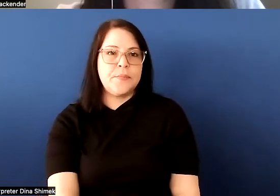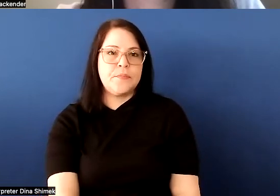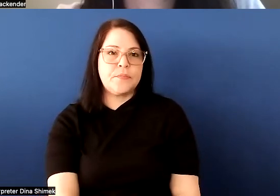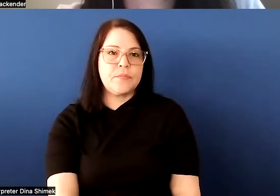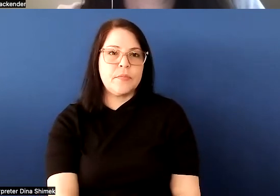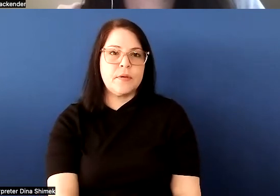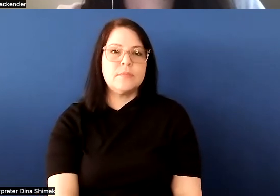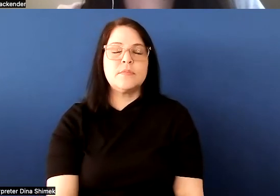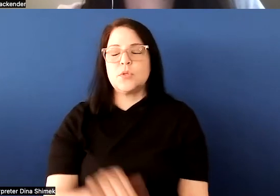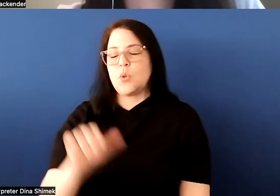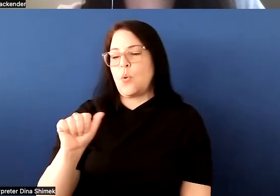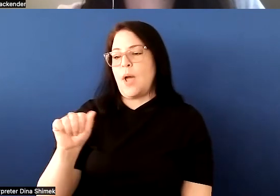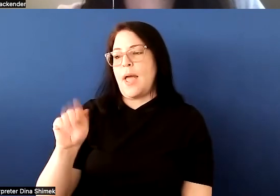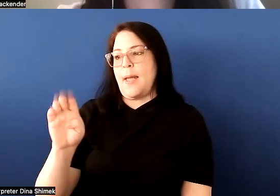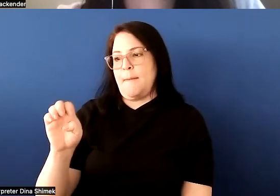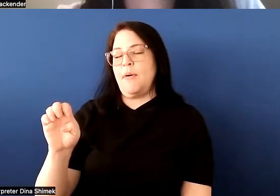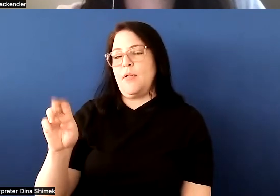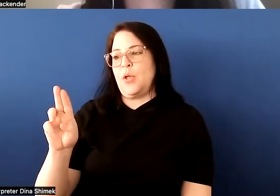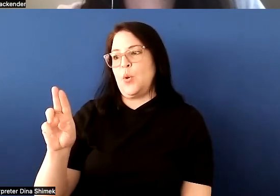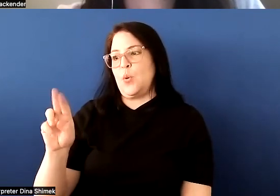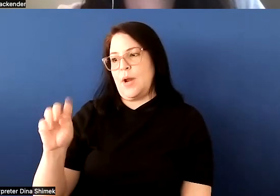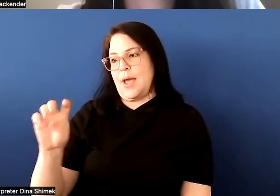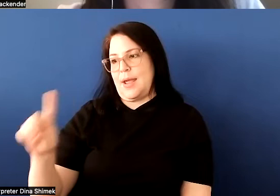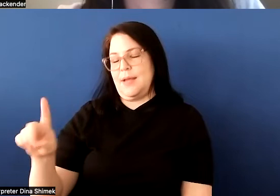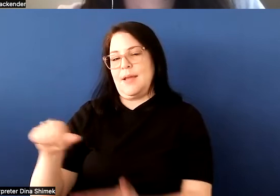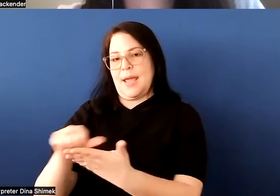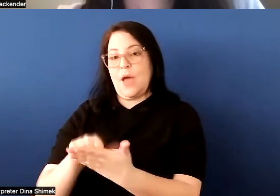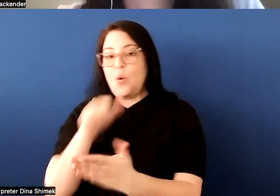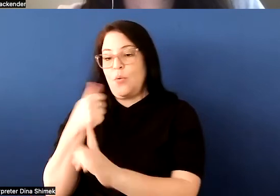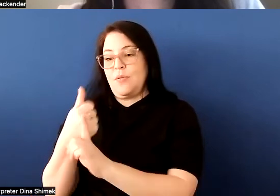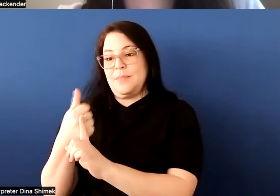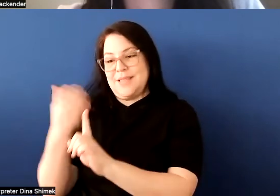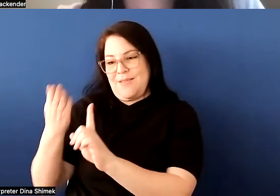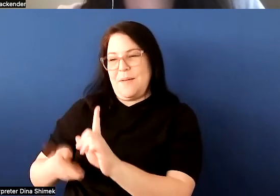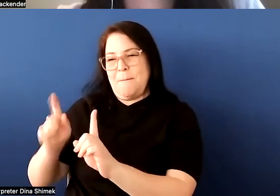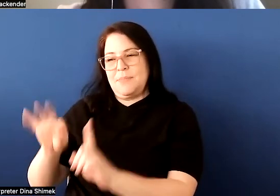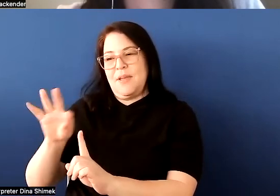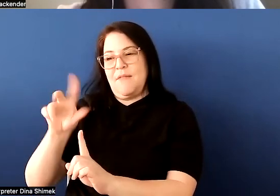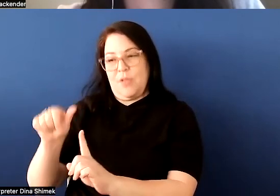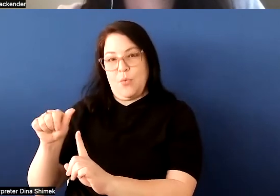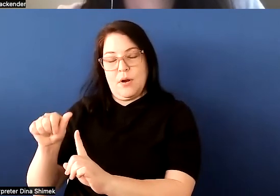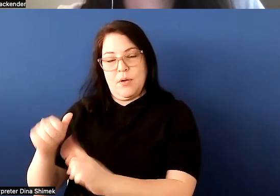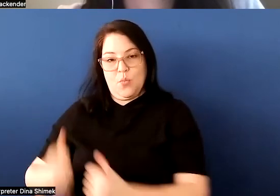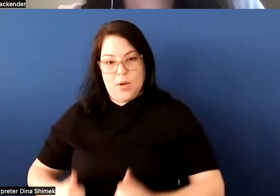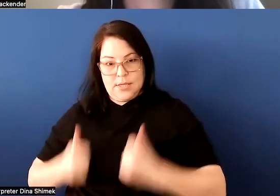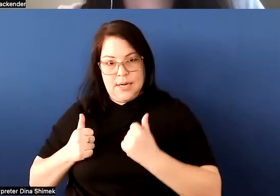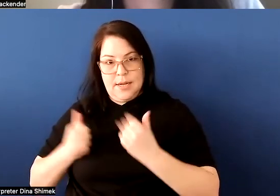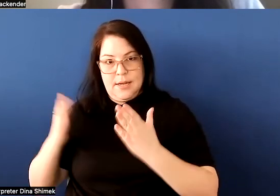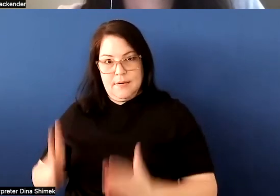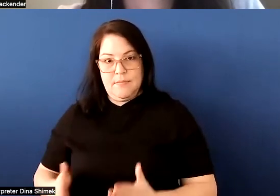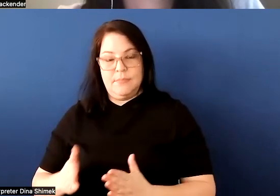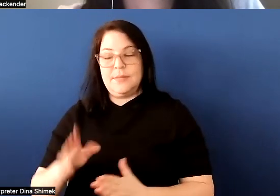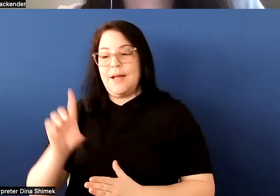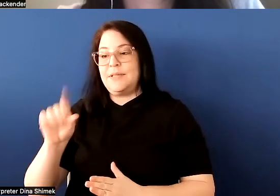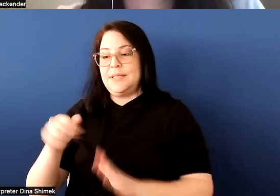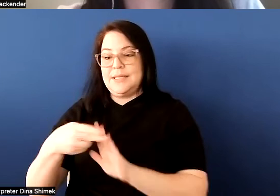So the ABLE United account can be opened by a Florida resident who has a disability diagnosed prior to